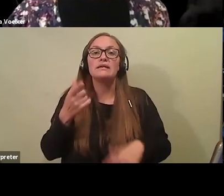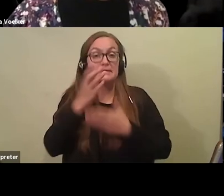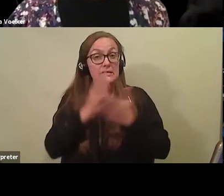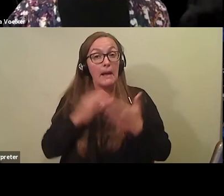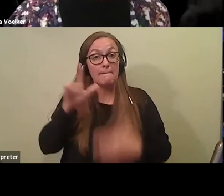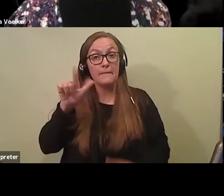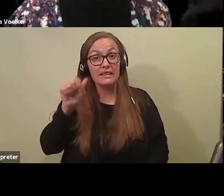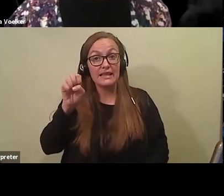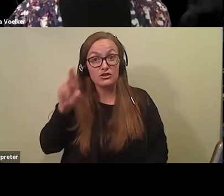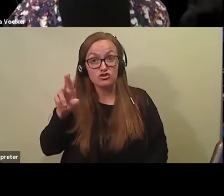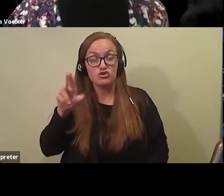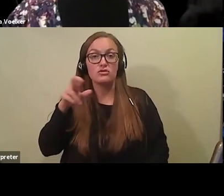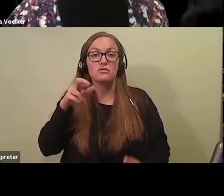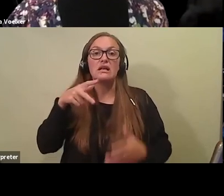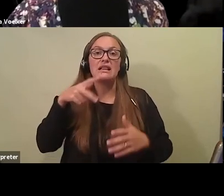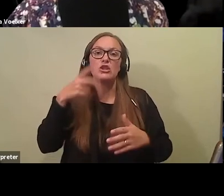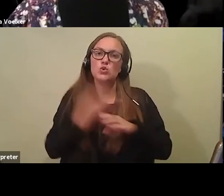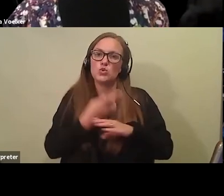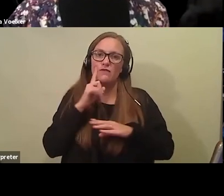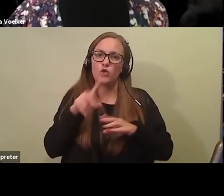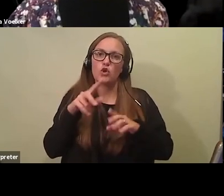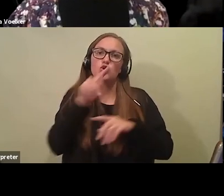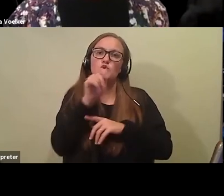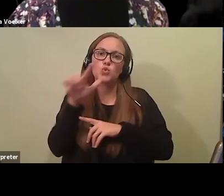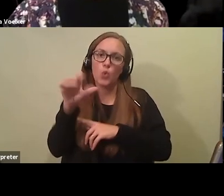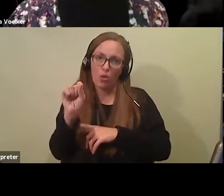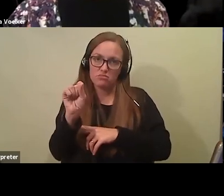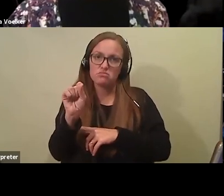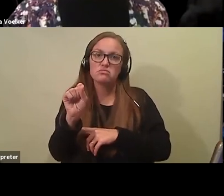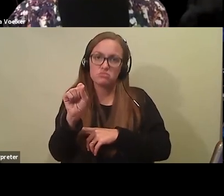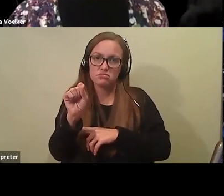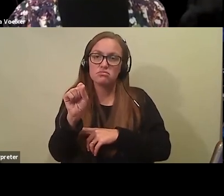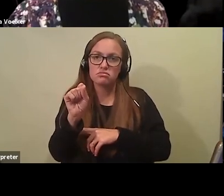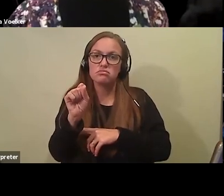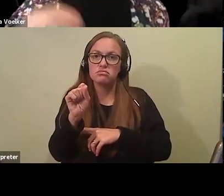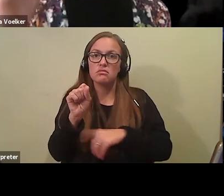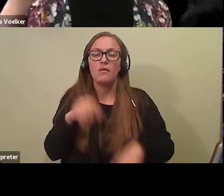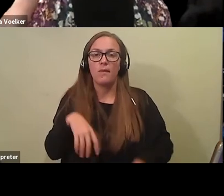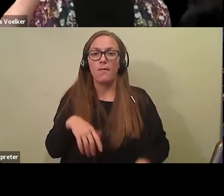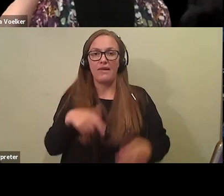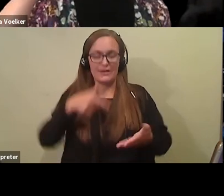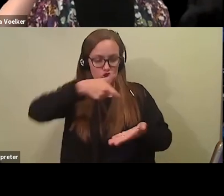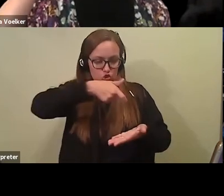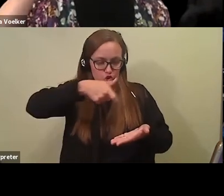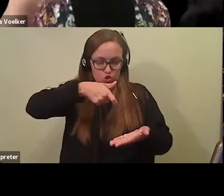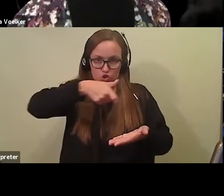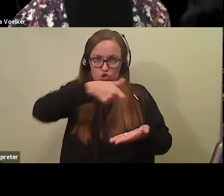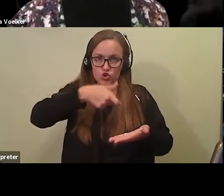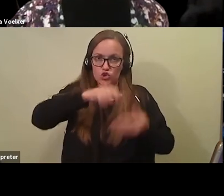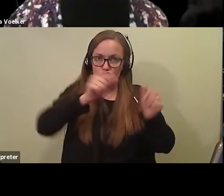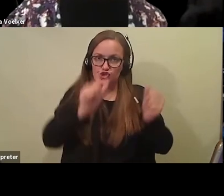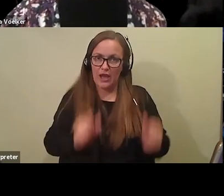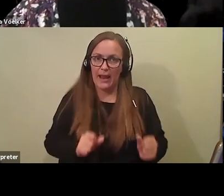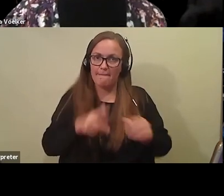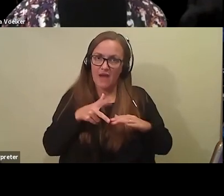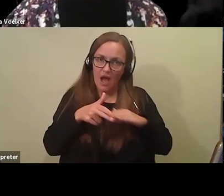that people do lots of tool making instead of a lathe or a mill that traditionally people use to,